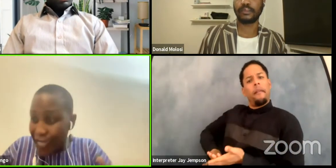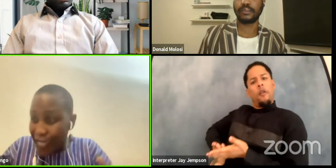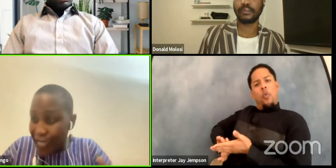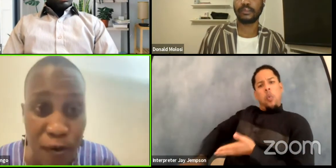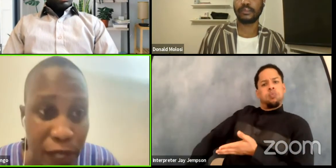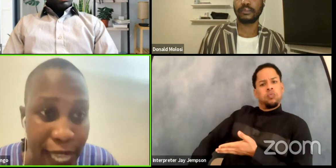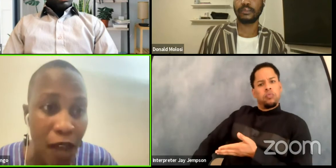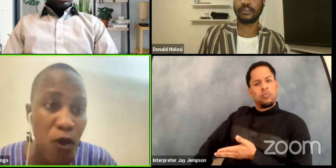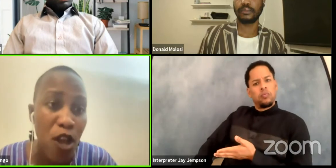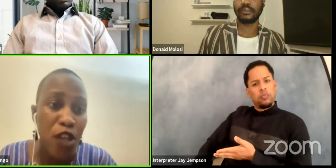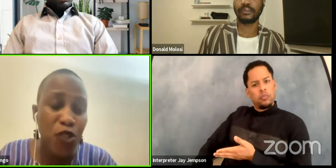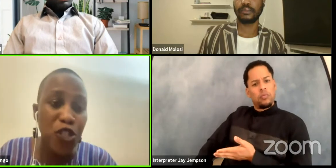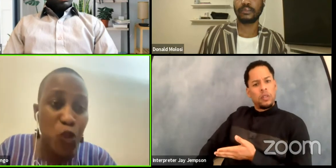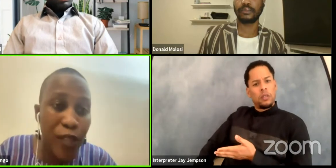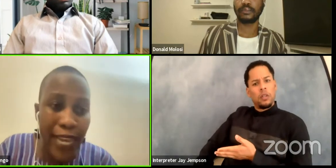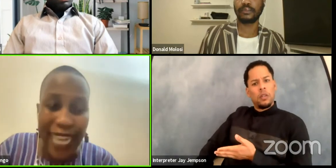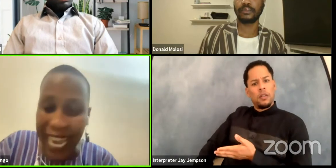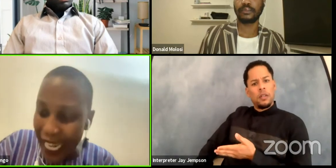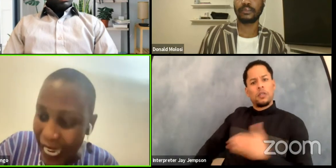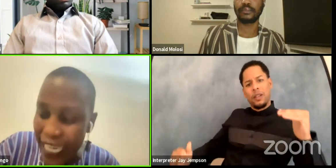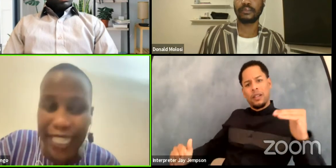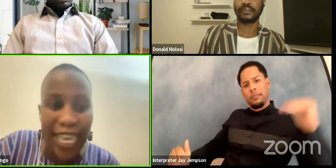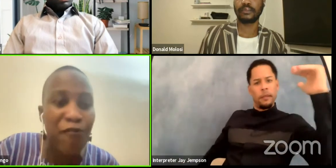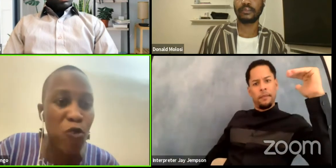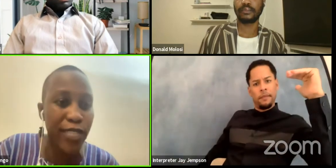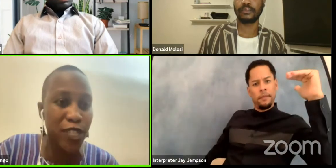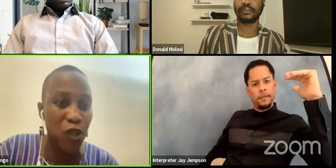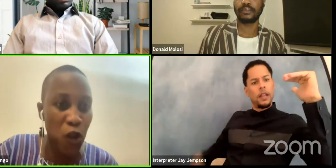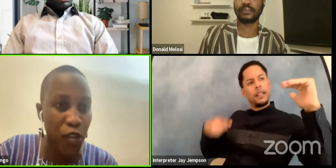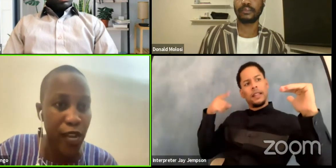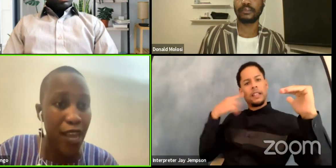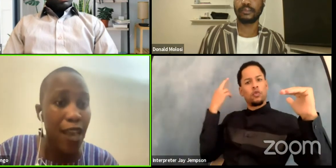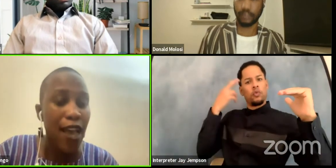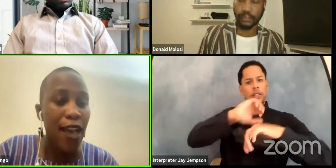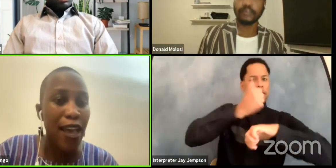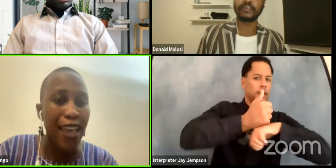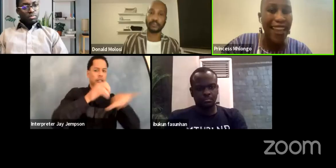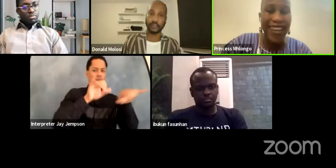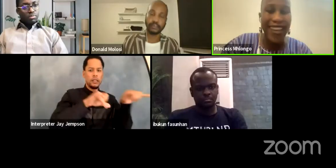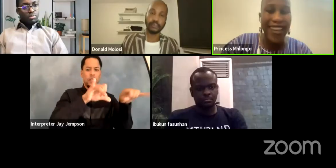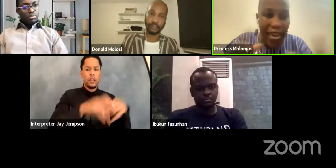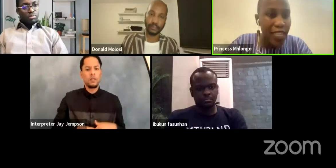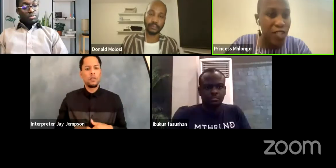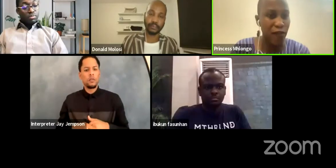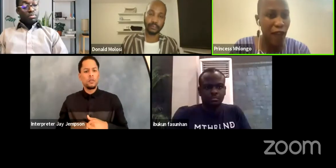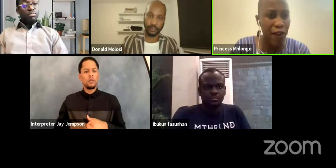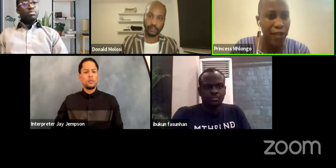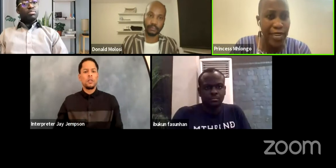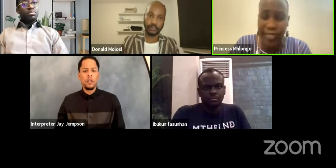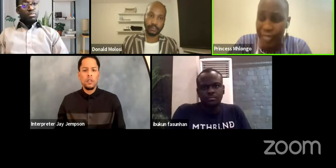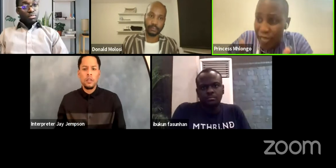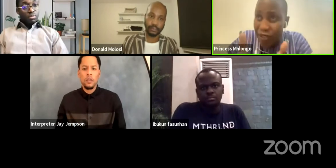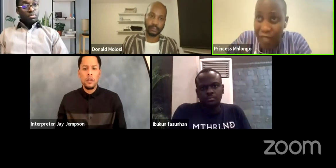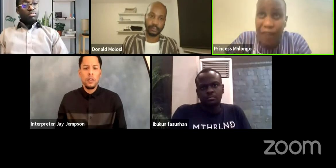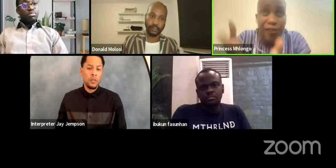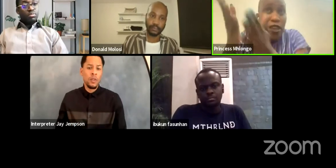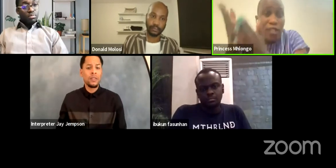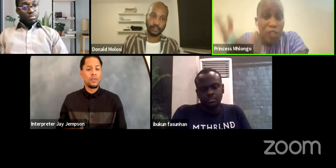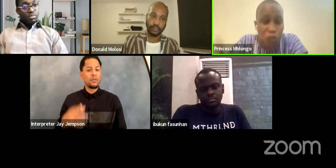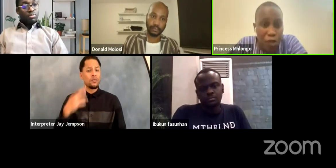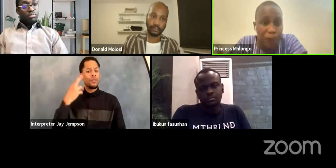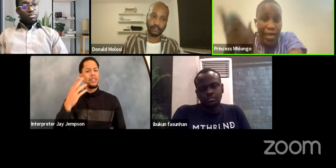take what is available now to ensure that at least that voice is heard, regardless of how it is.